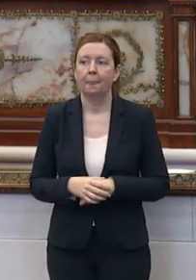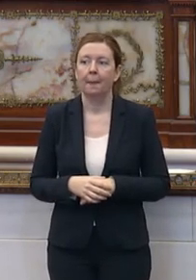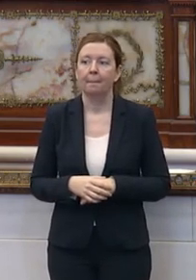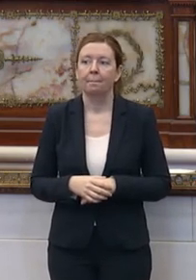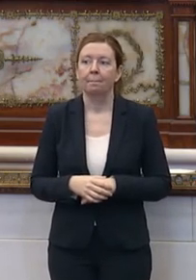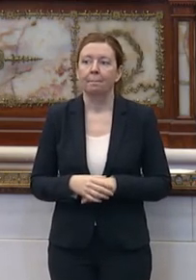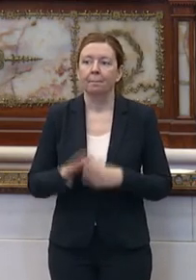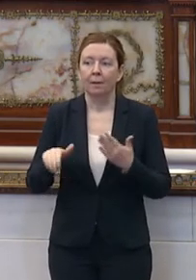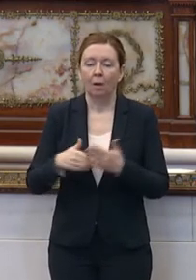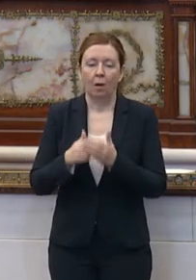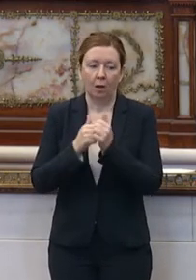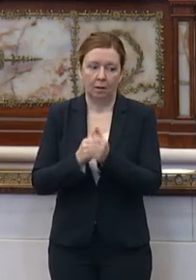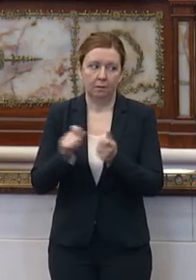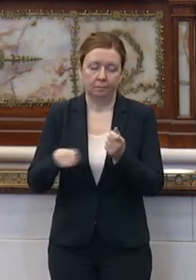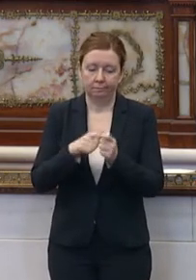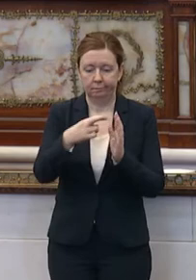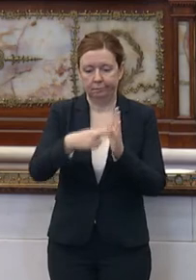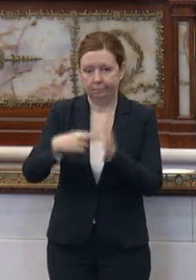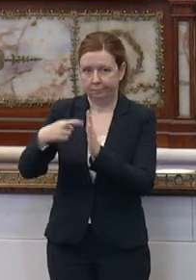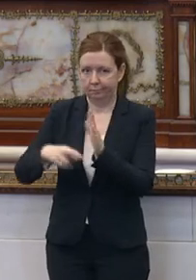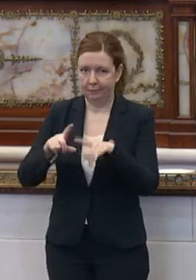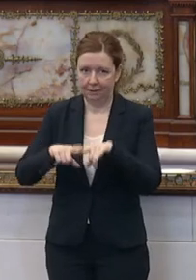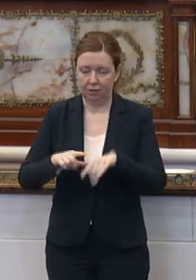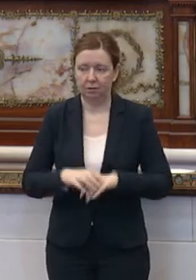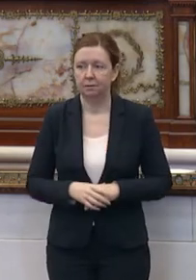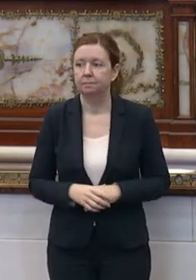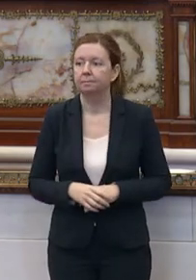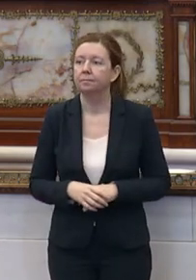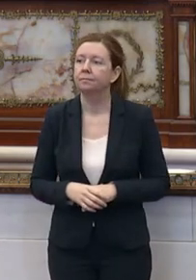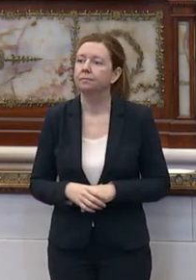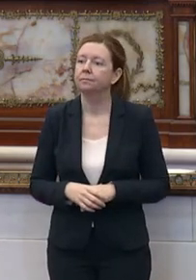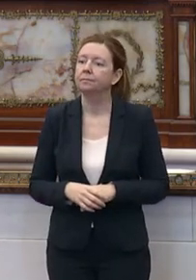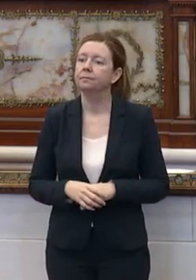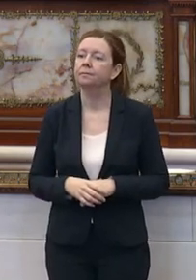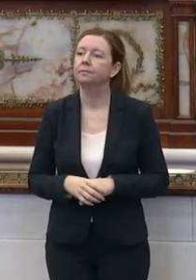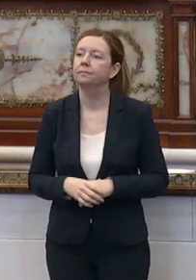limits, all under certain terms and conditions.